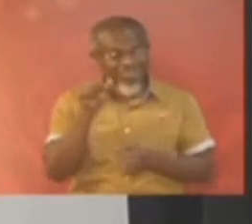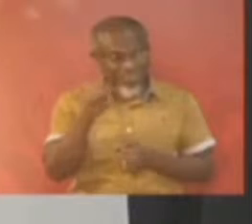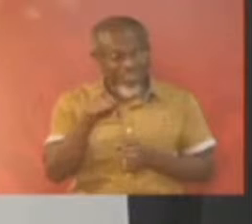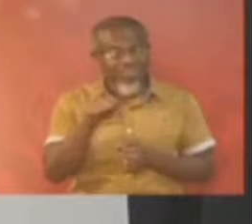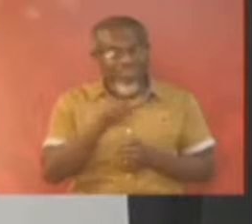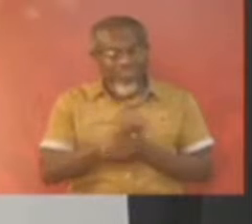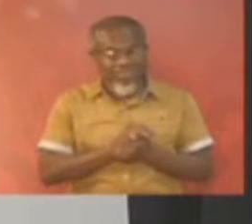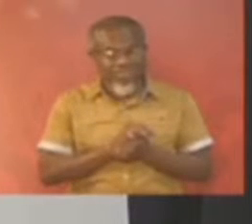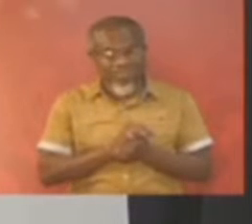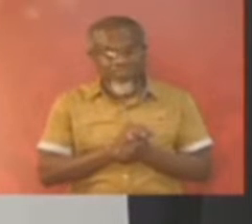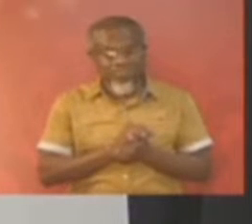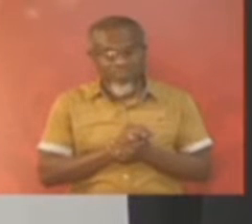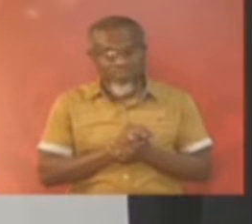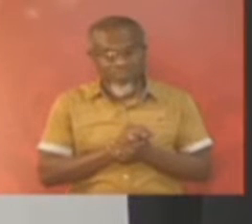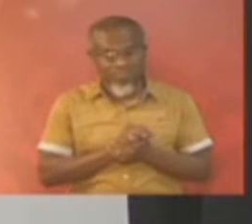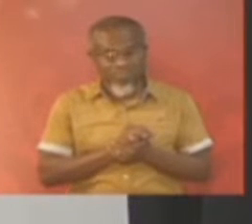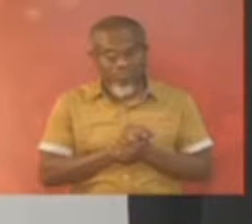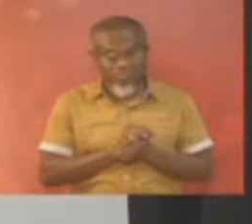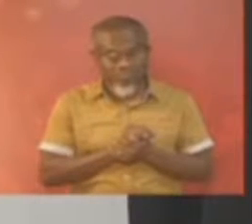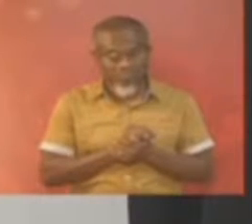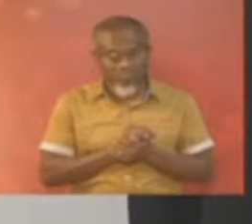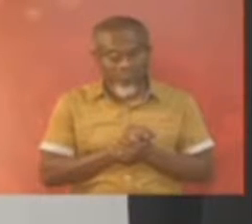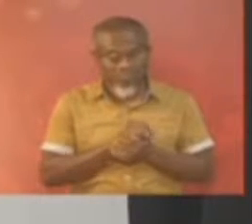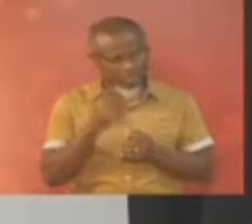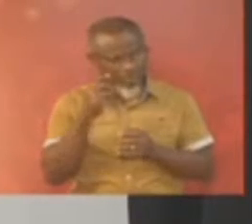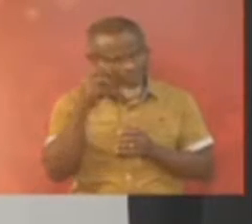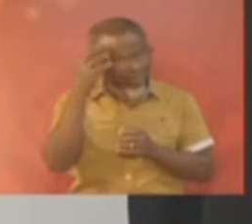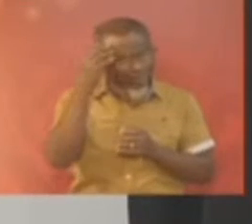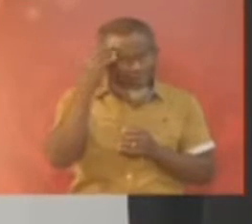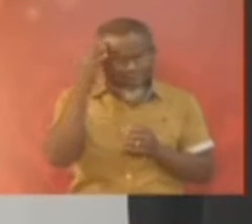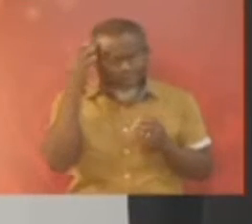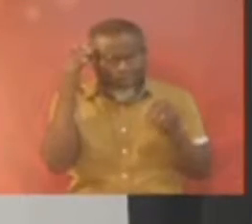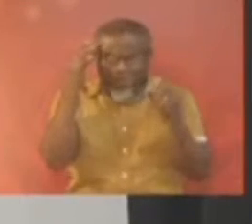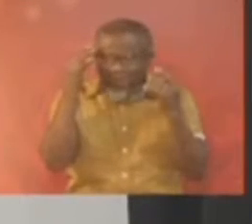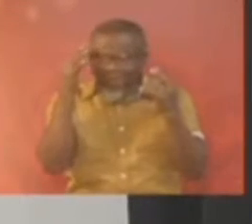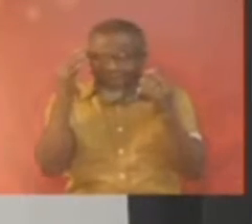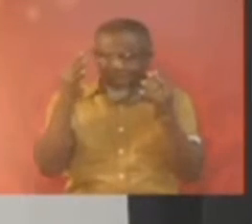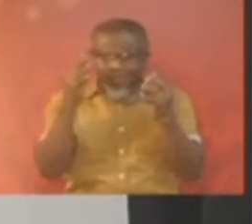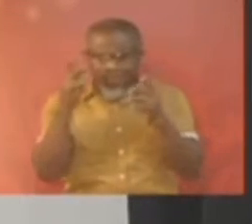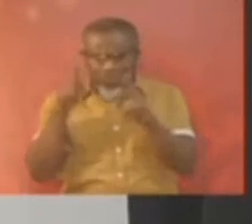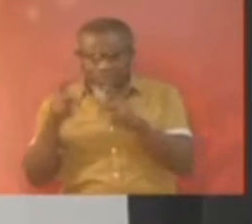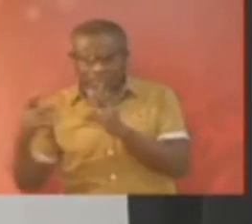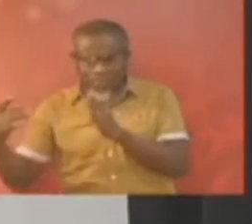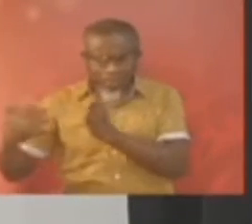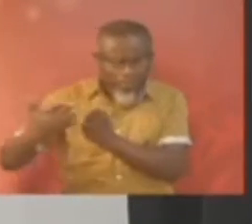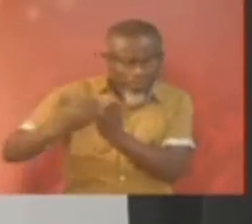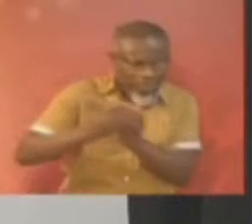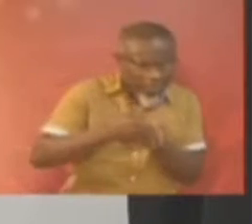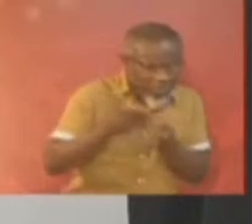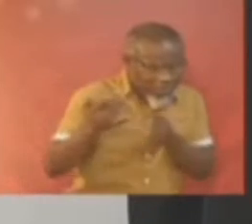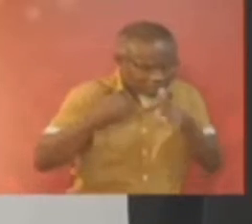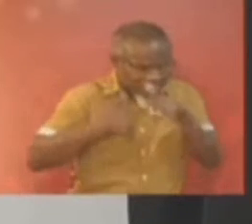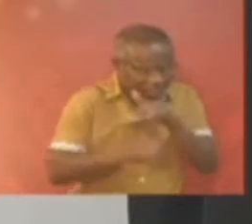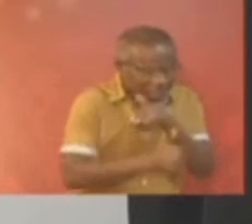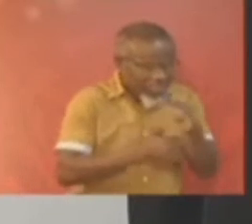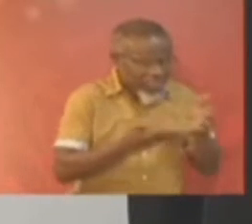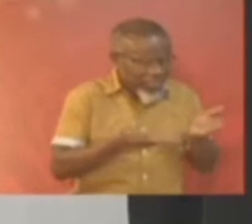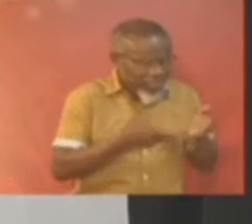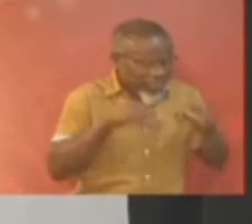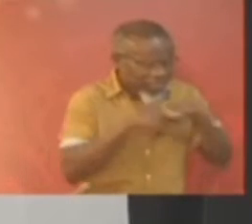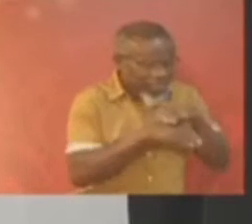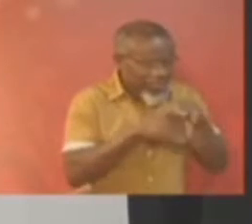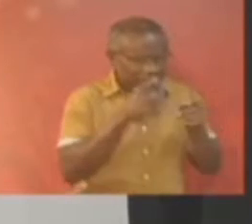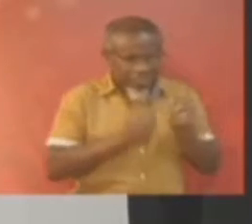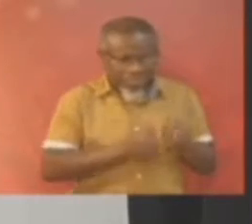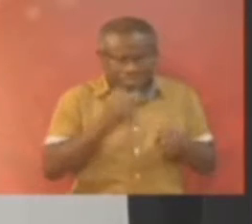our worries at this point in time, and that we don't, in doing so, unduly and unnecessarily